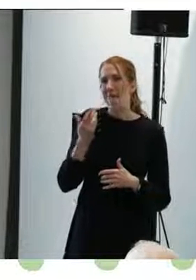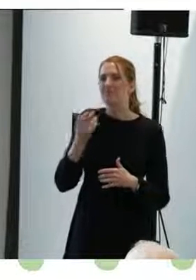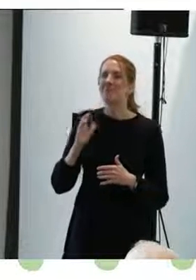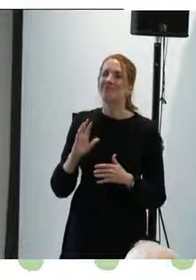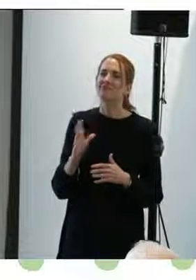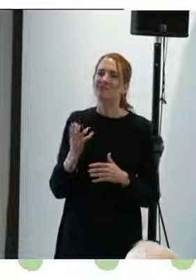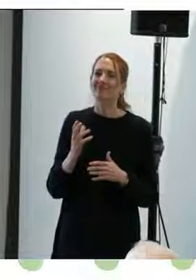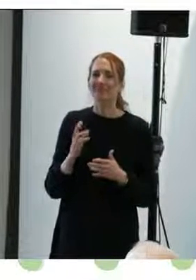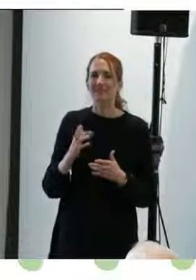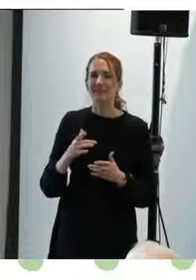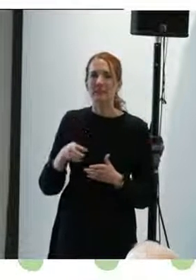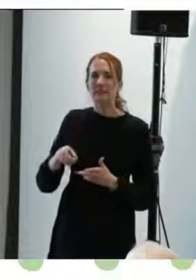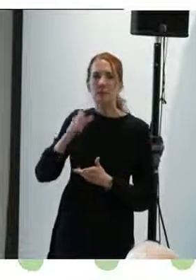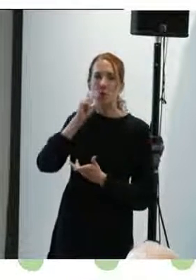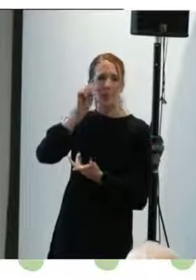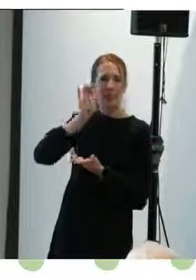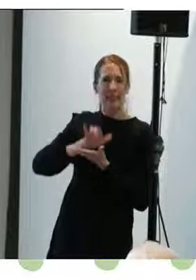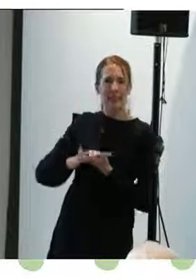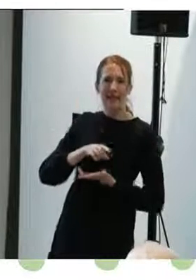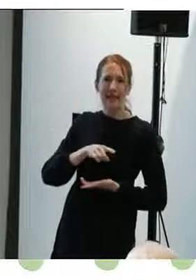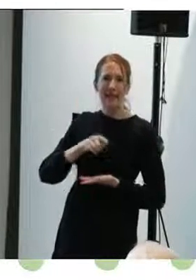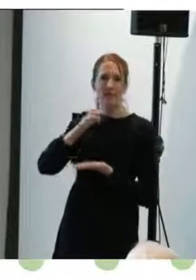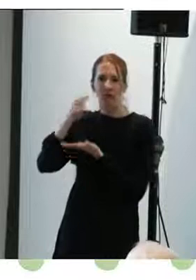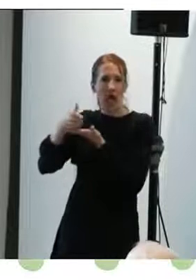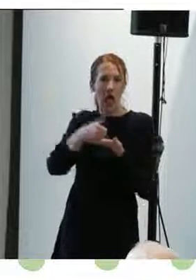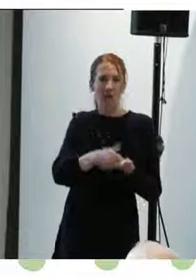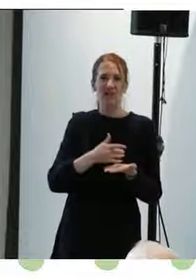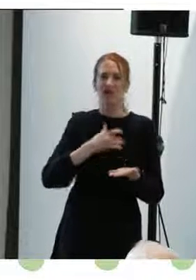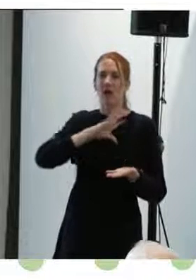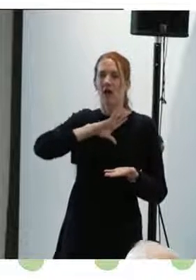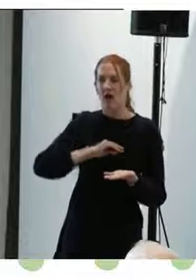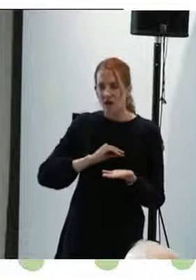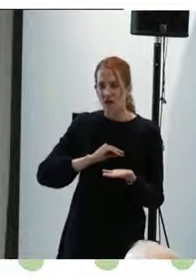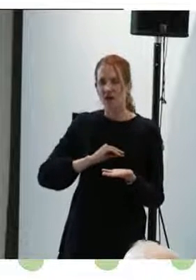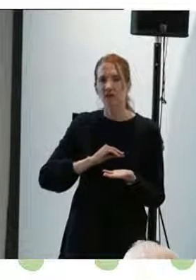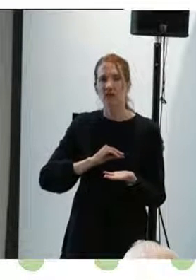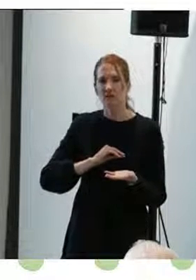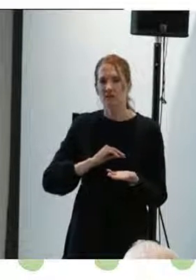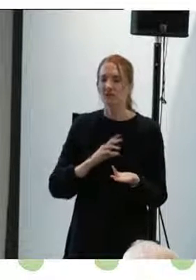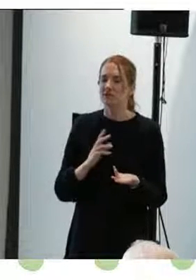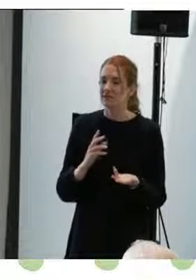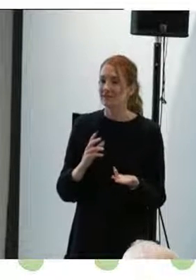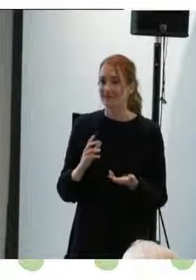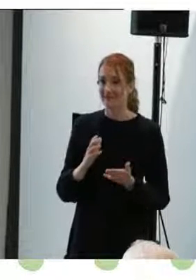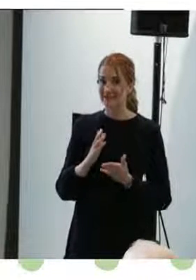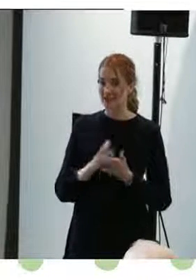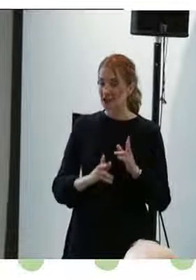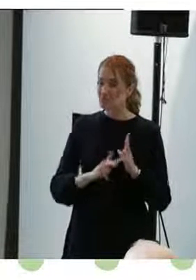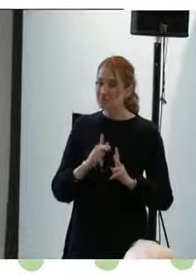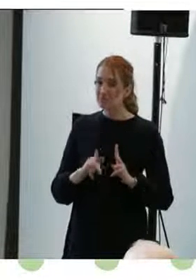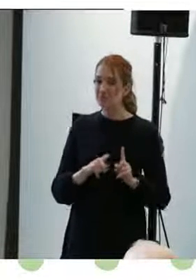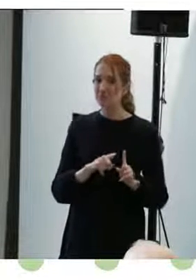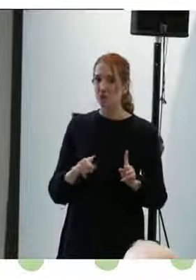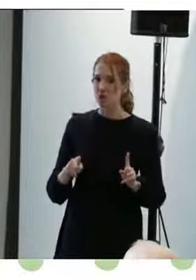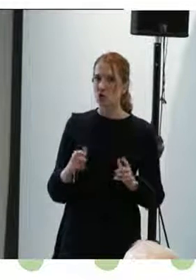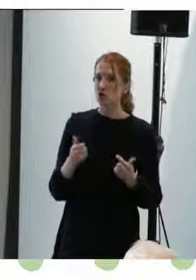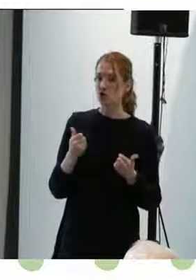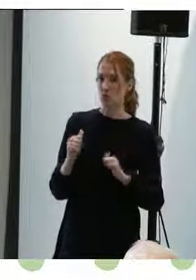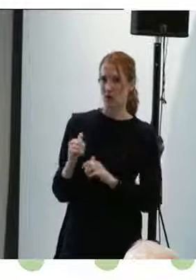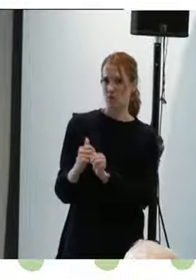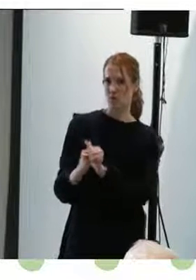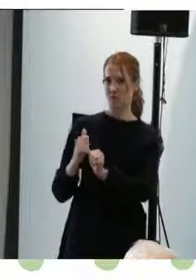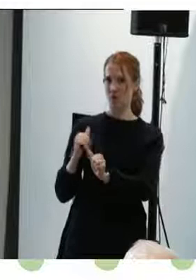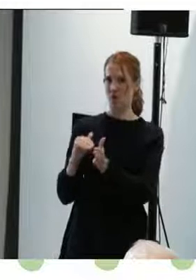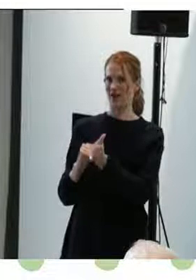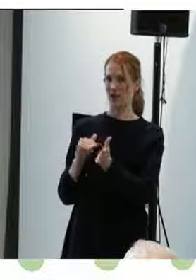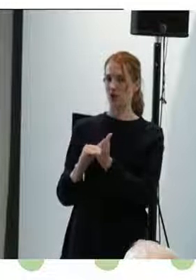not being believed and not being helped and made to feel worse. And some of the people I talked to would even try to not go back to the doctor,